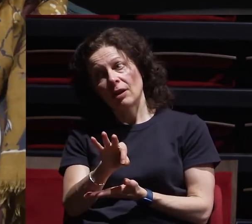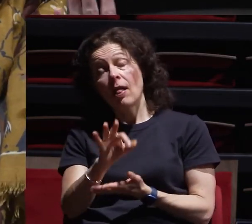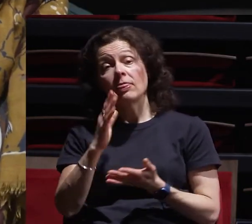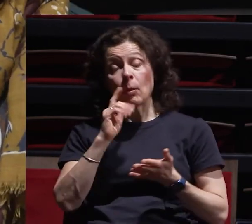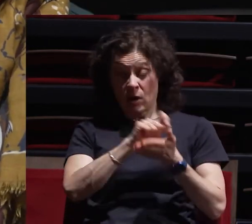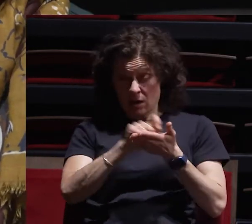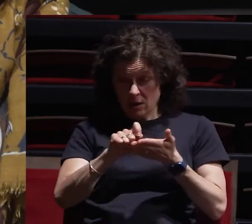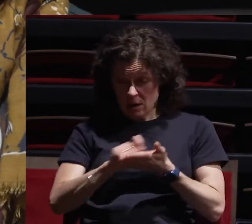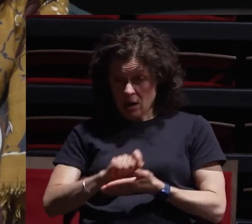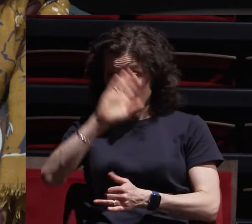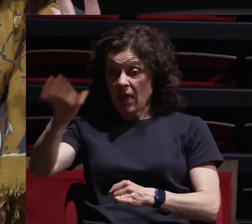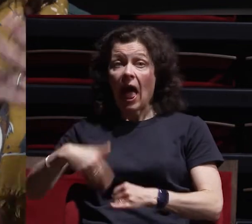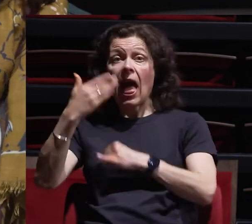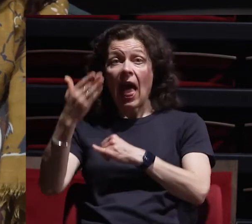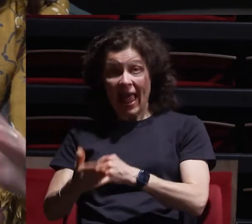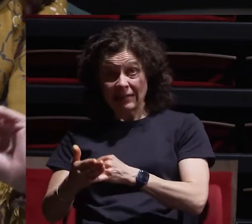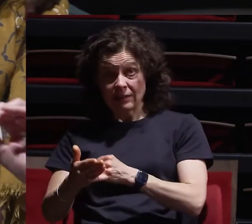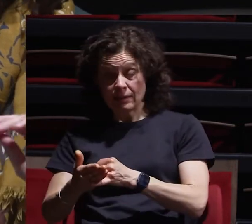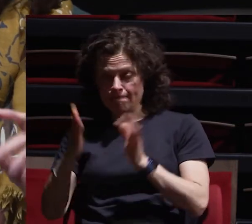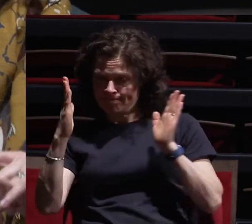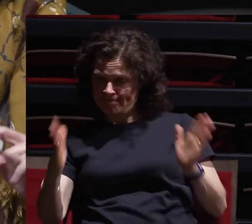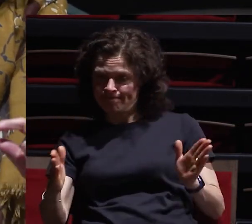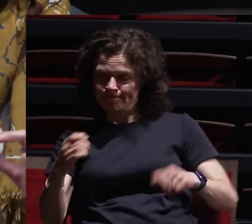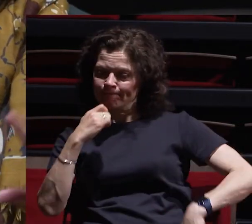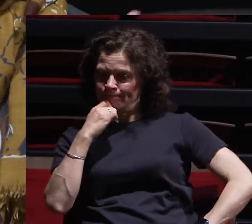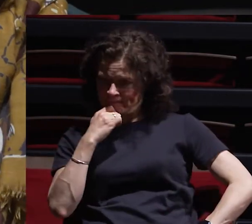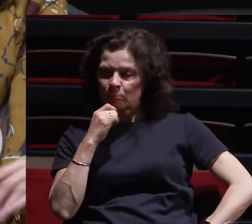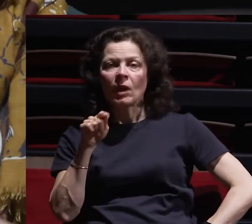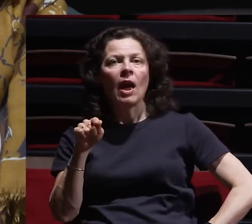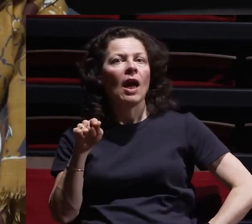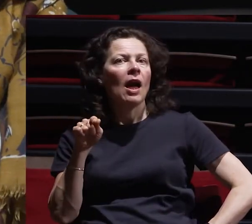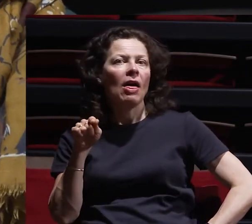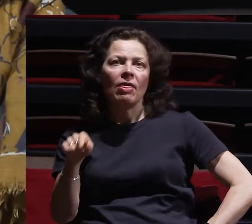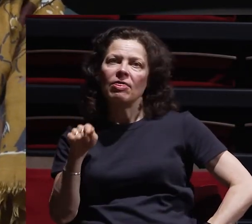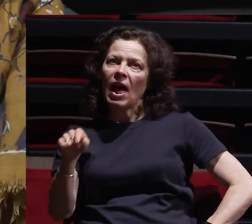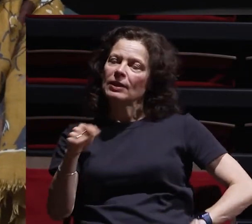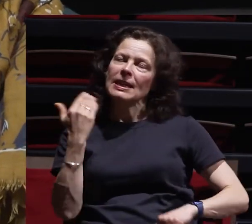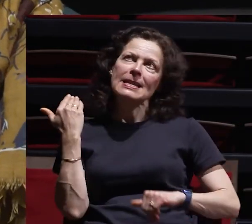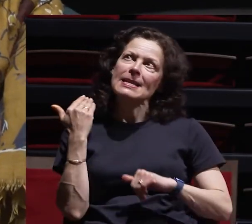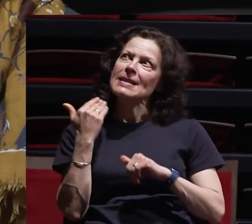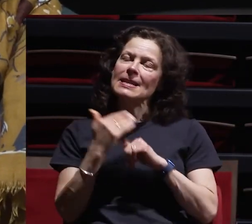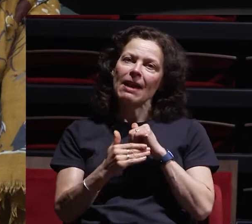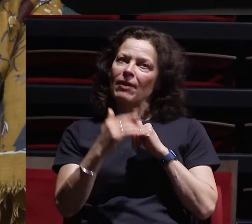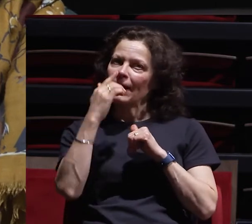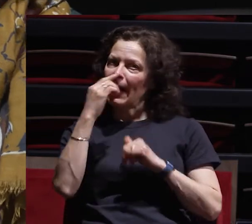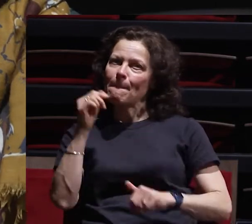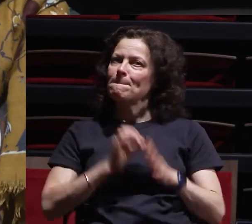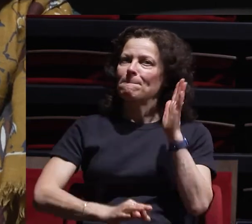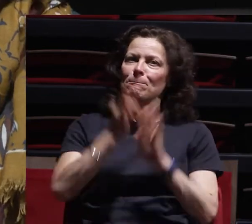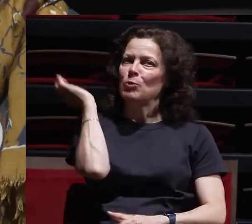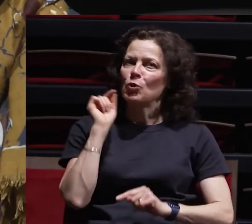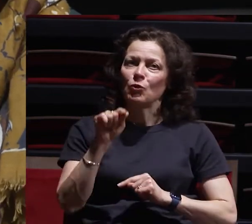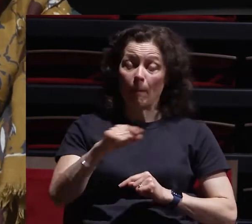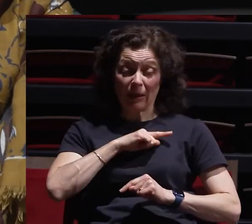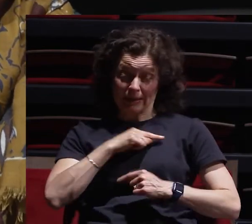when it's finished, and I write, lights down or the end or whatever I write at the end, I'm like, that is never going to be